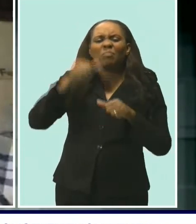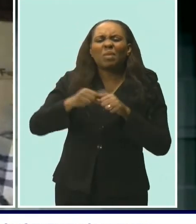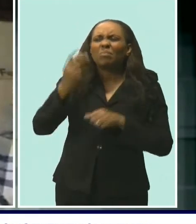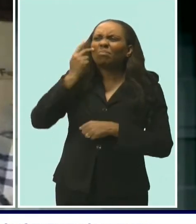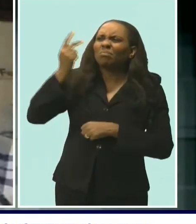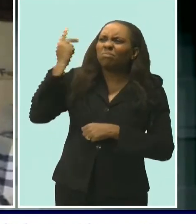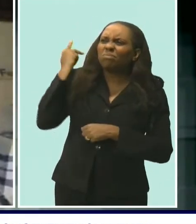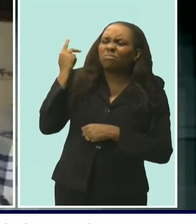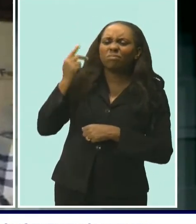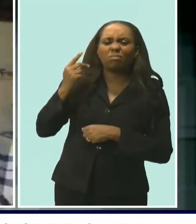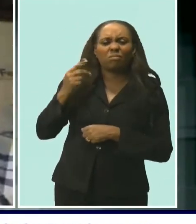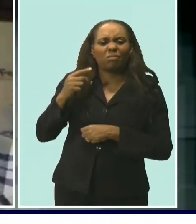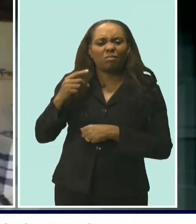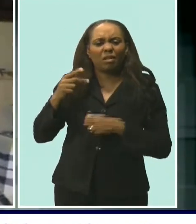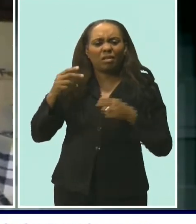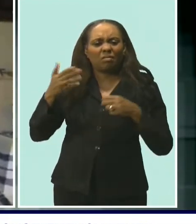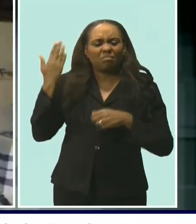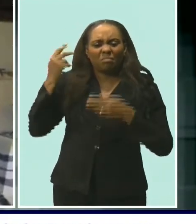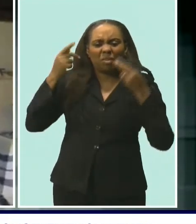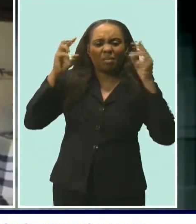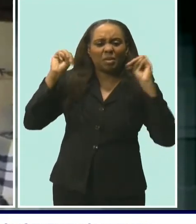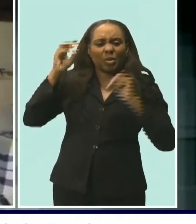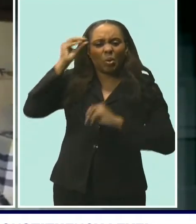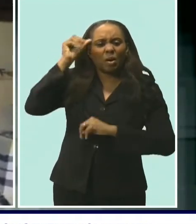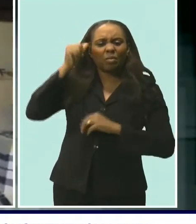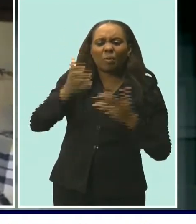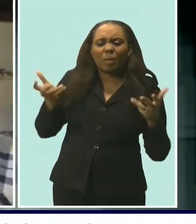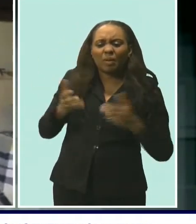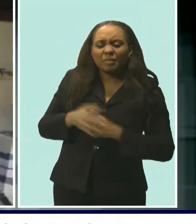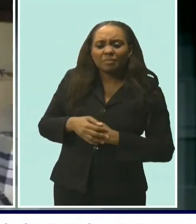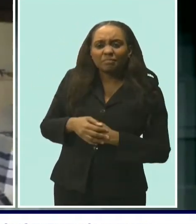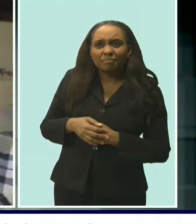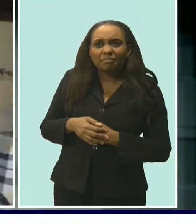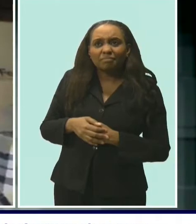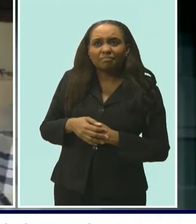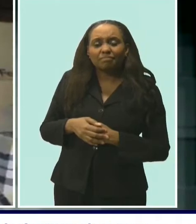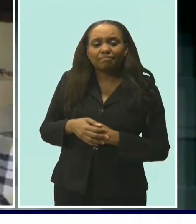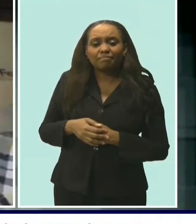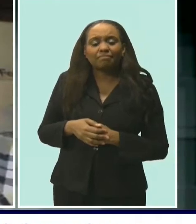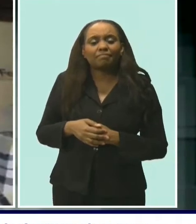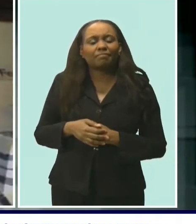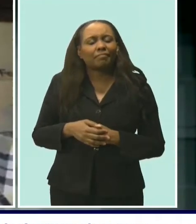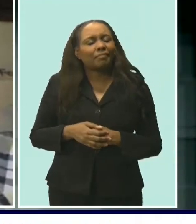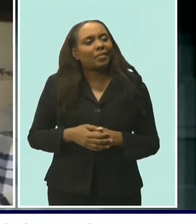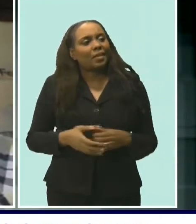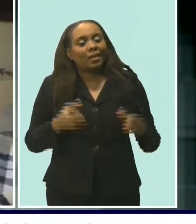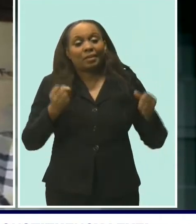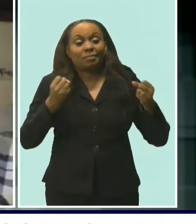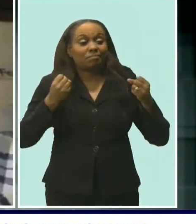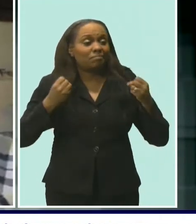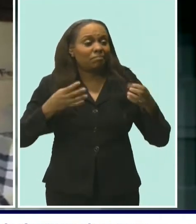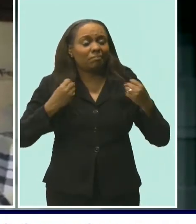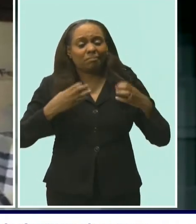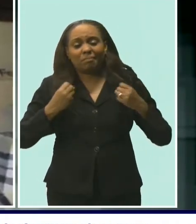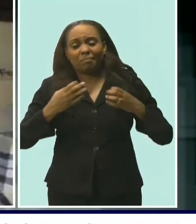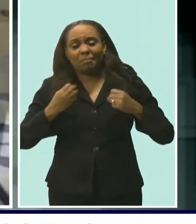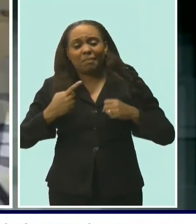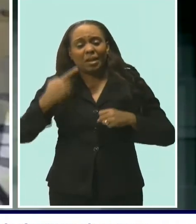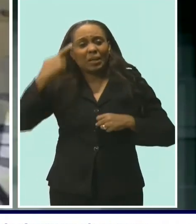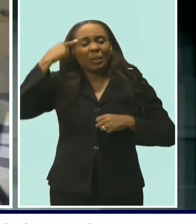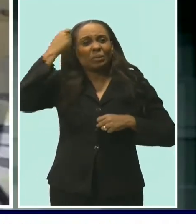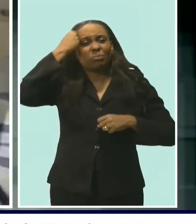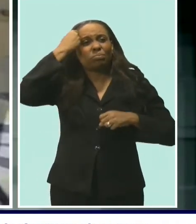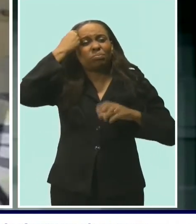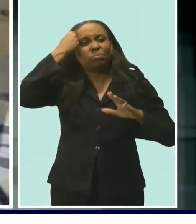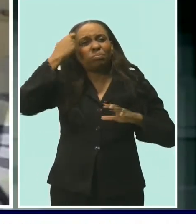of the late Professor Arthur? Some of my memories of Professor Arthur was